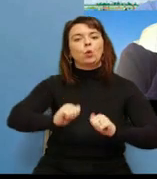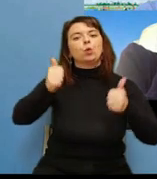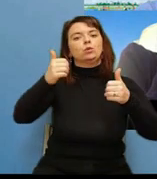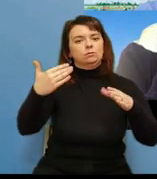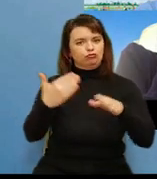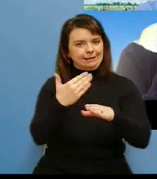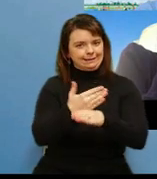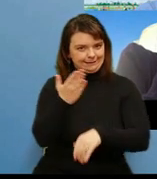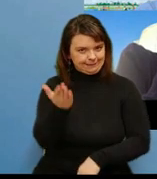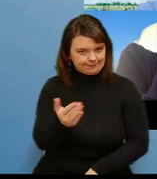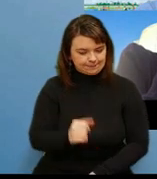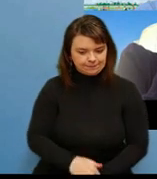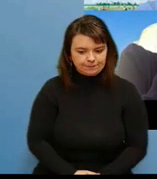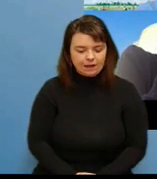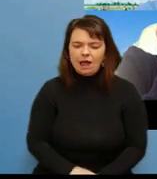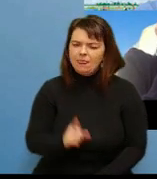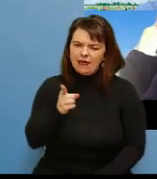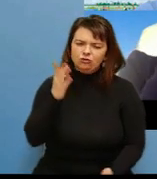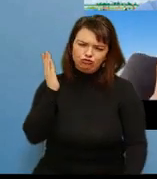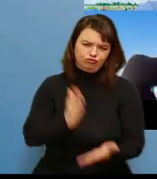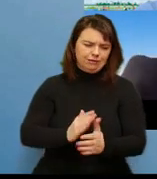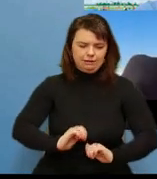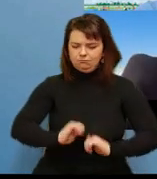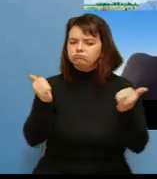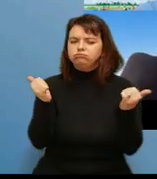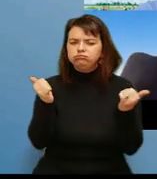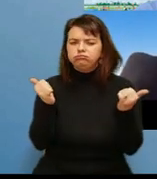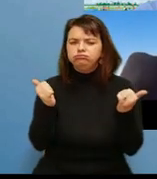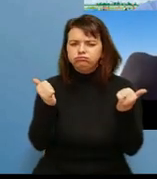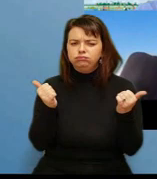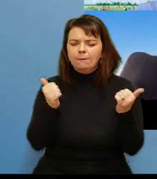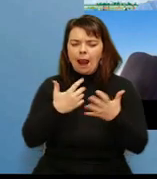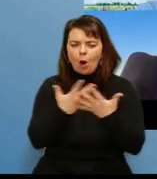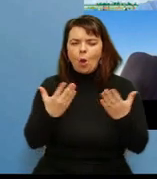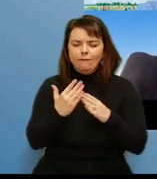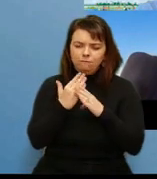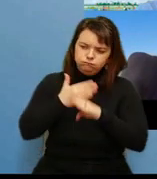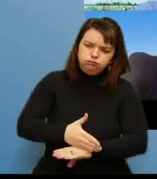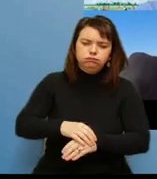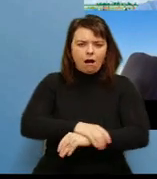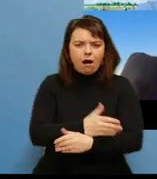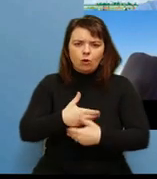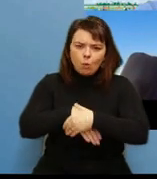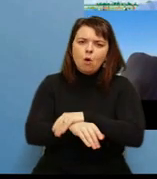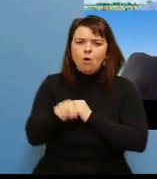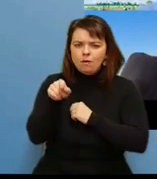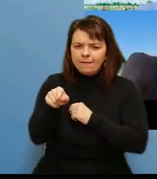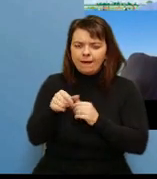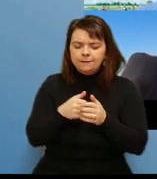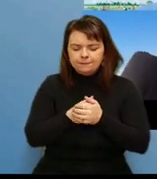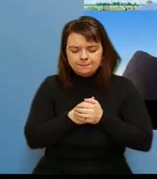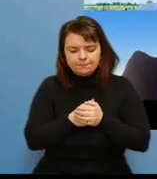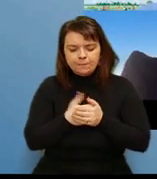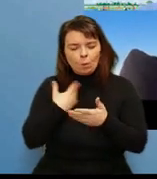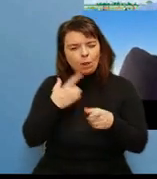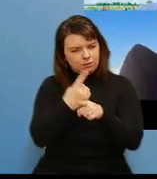a good practice. It's been rated as good. And that's really remarkable hard work that